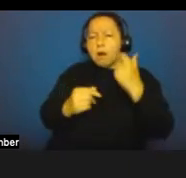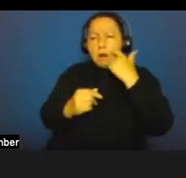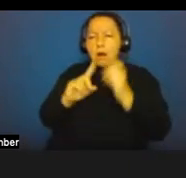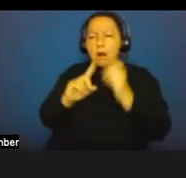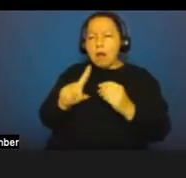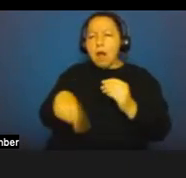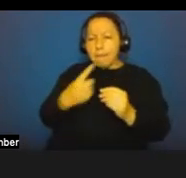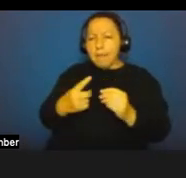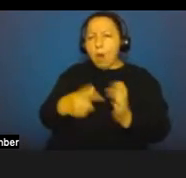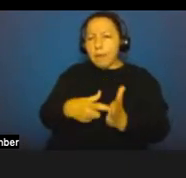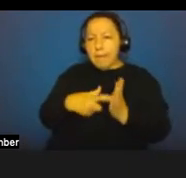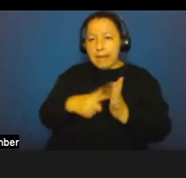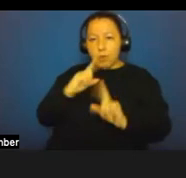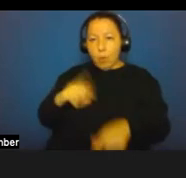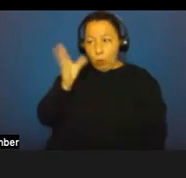but